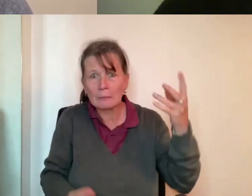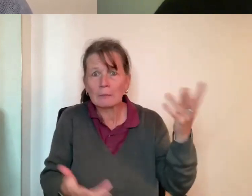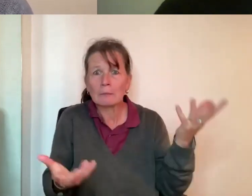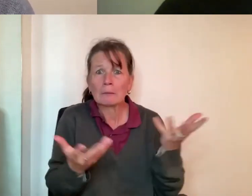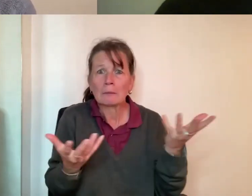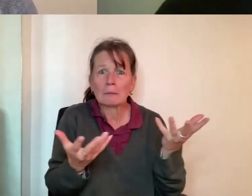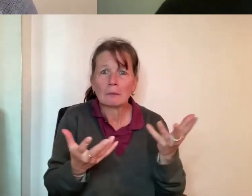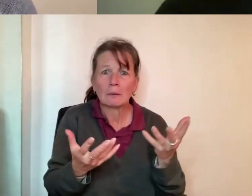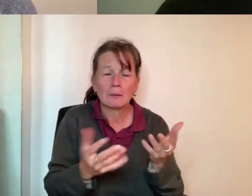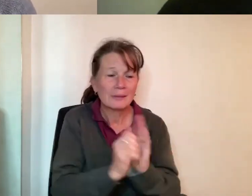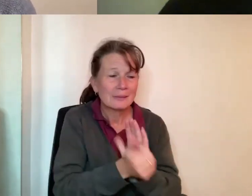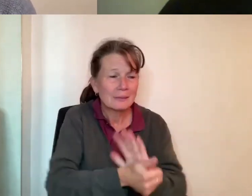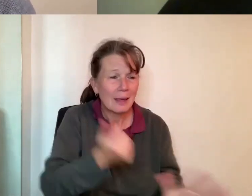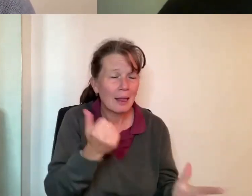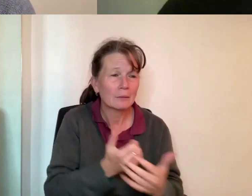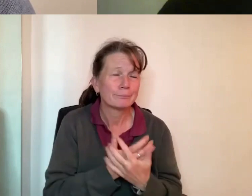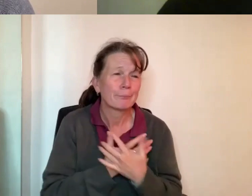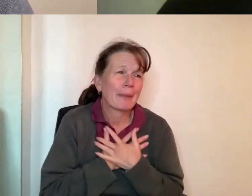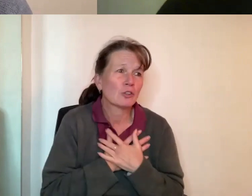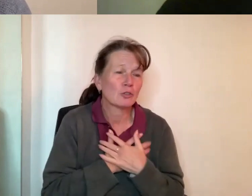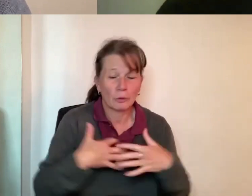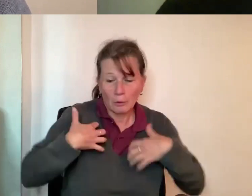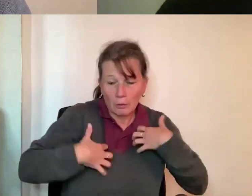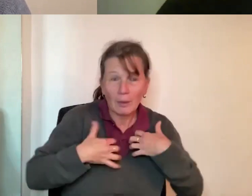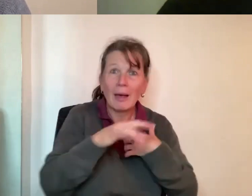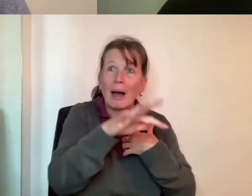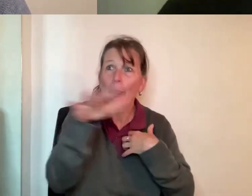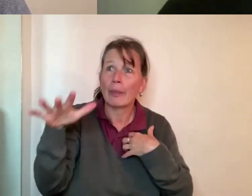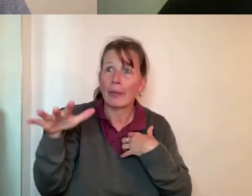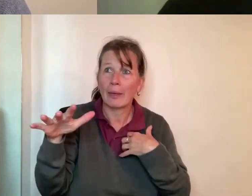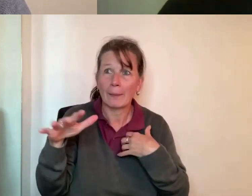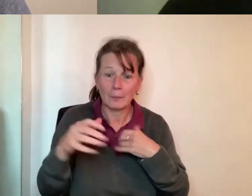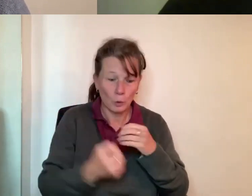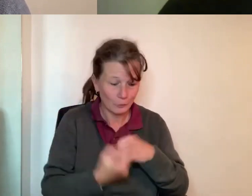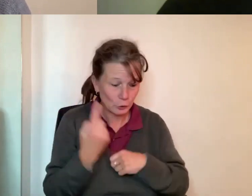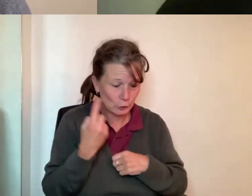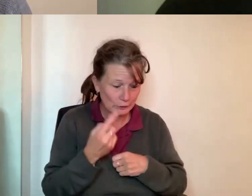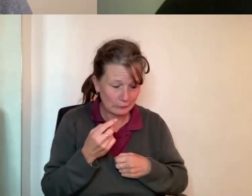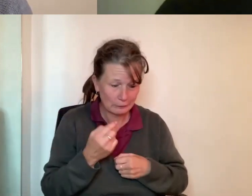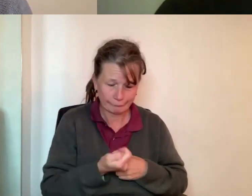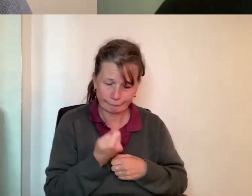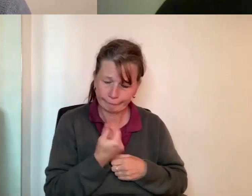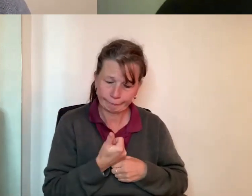the talent and the passion and the enthusiasm that's out there and the opportunities.